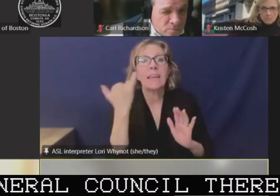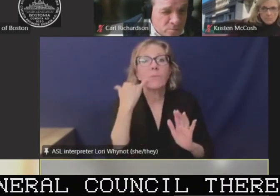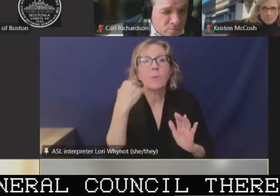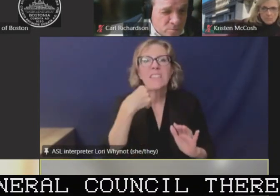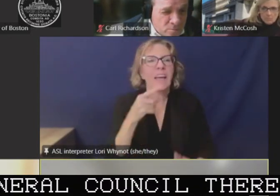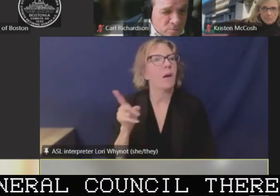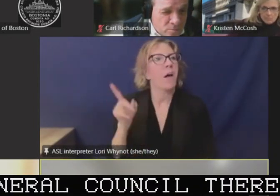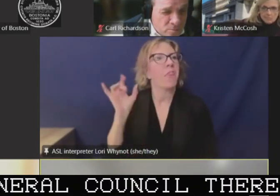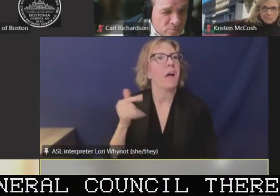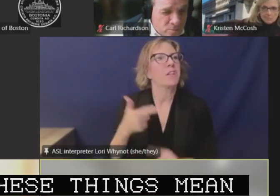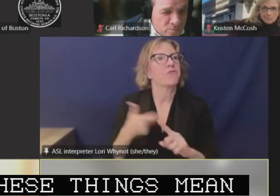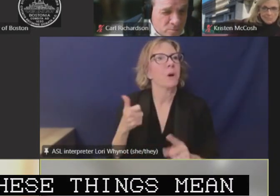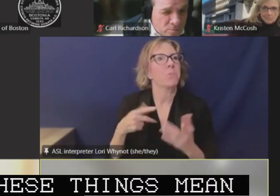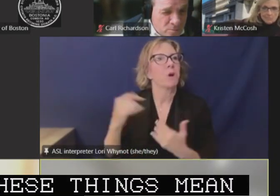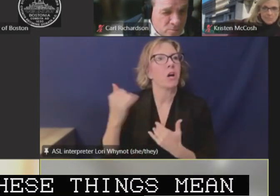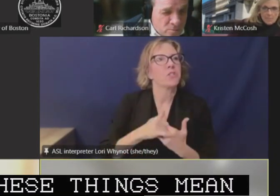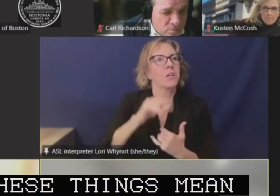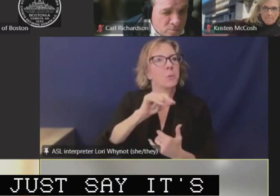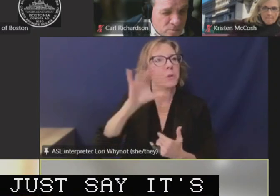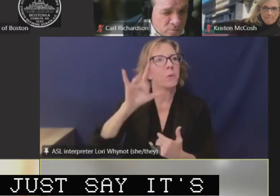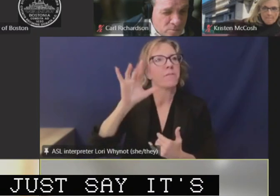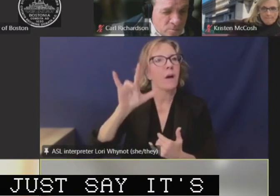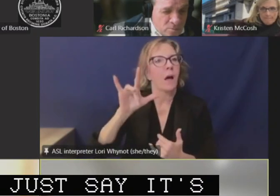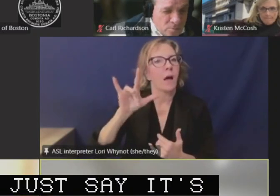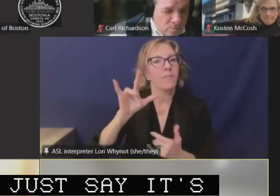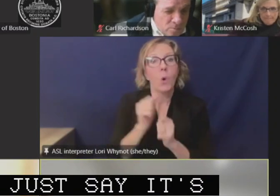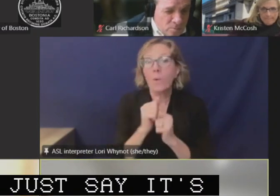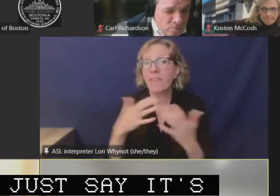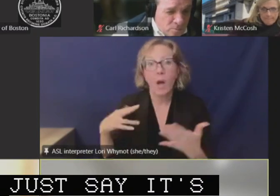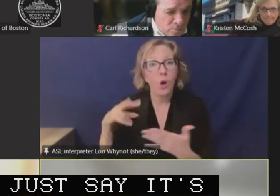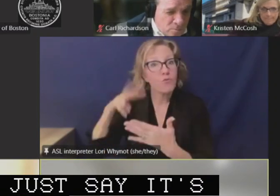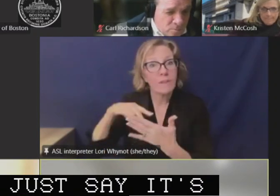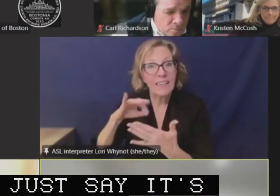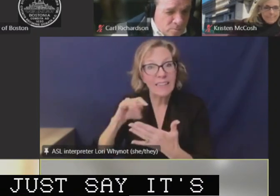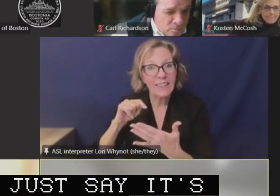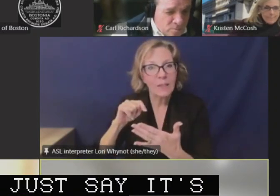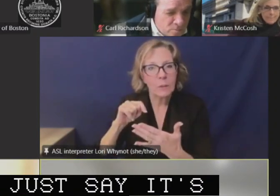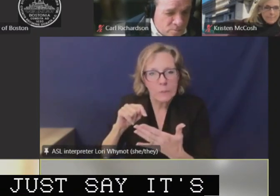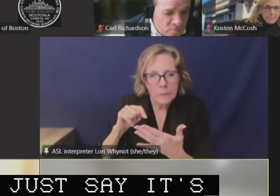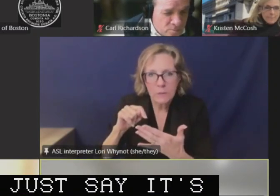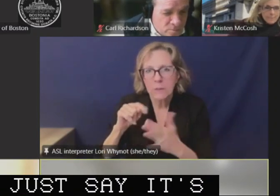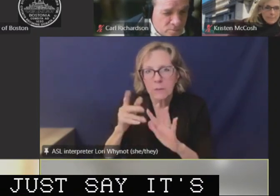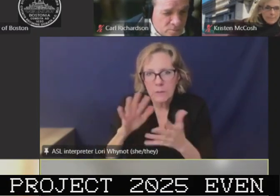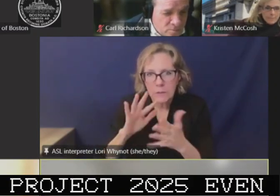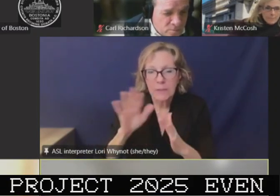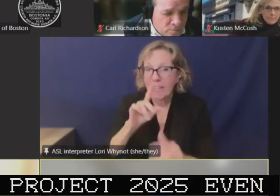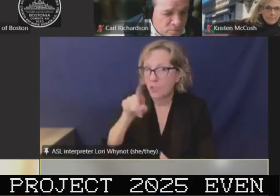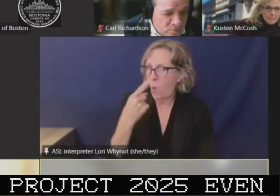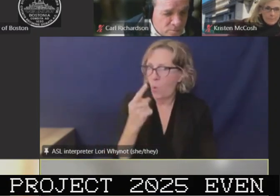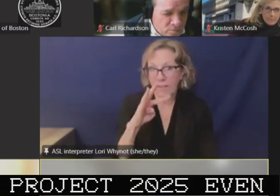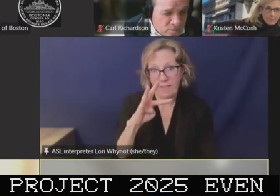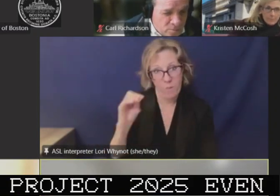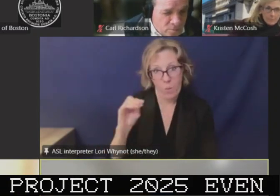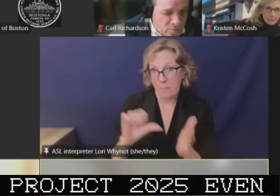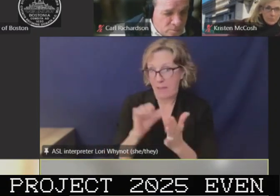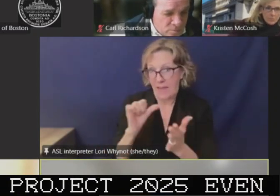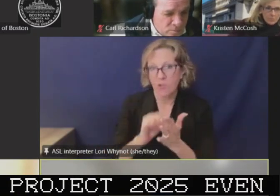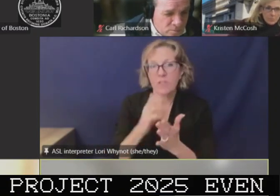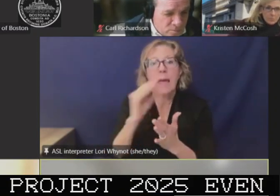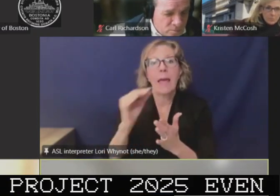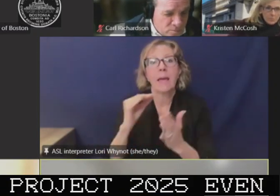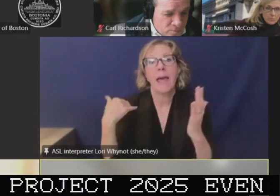Project 2025, even without reading it, it's only 40 pages and it's filled with